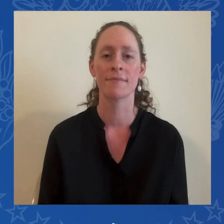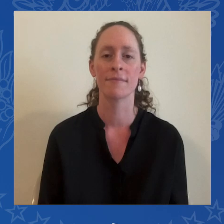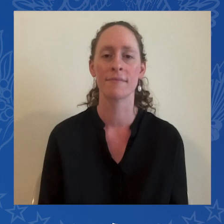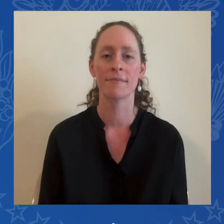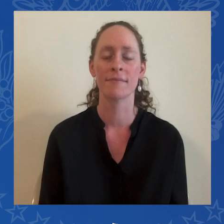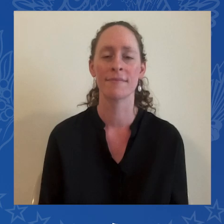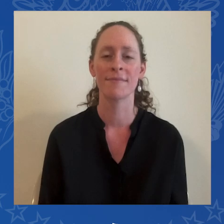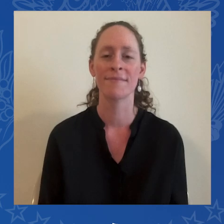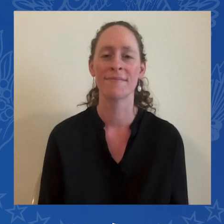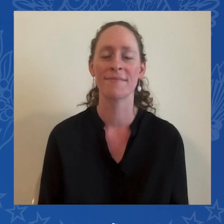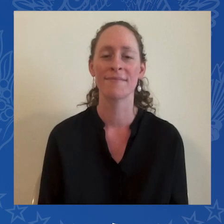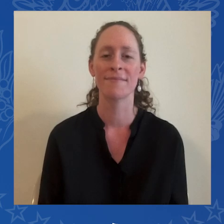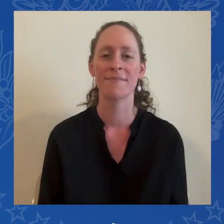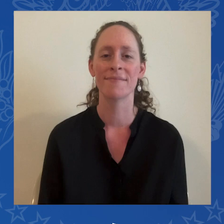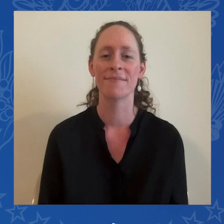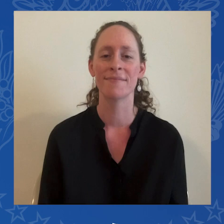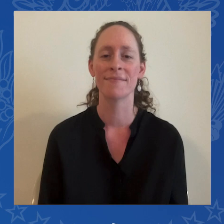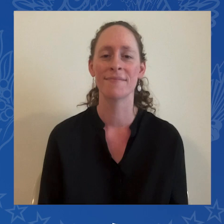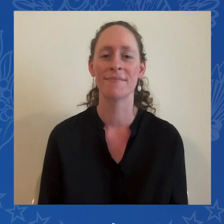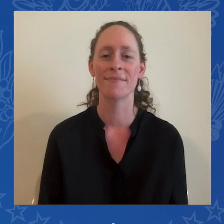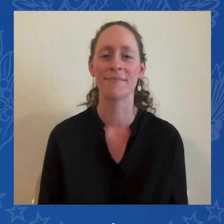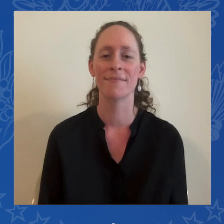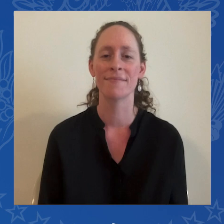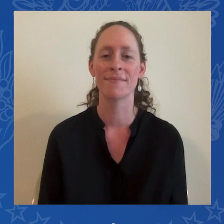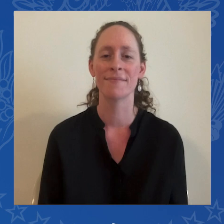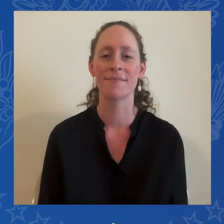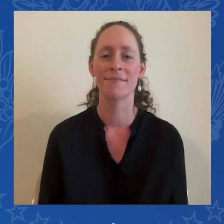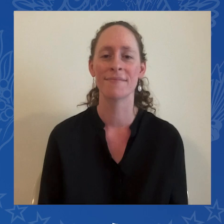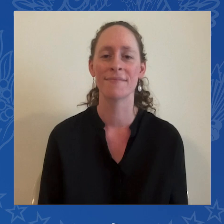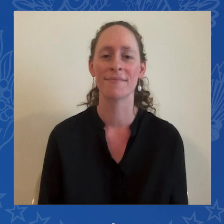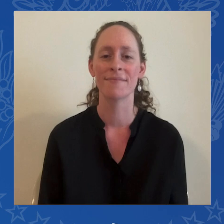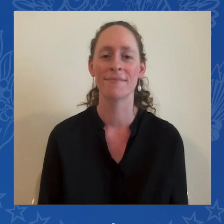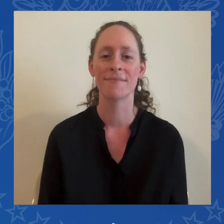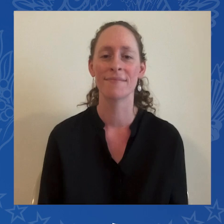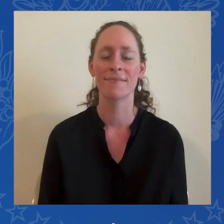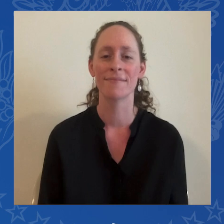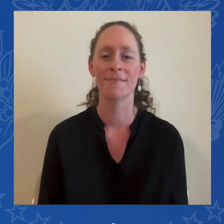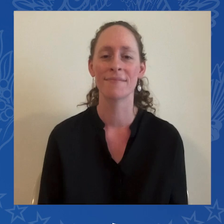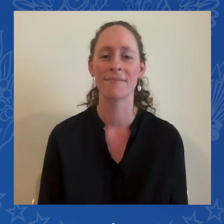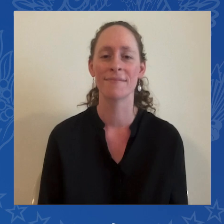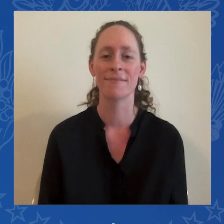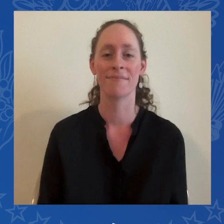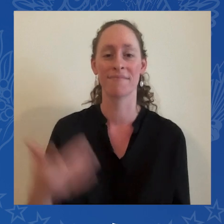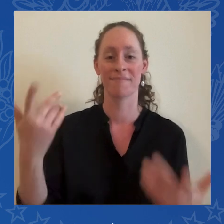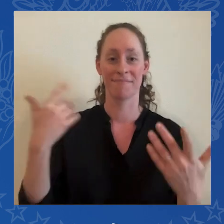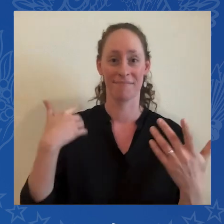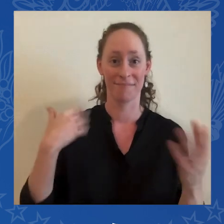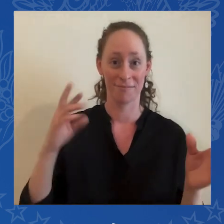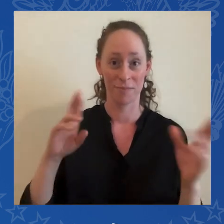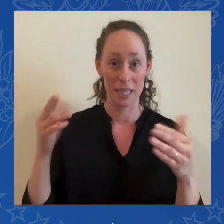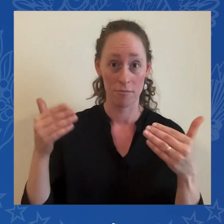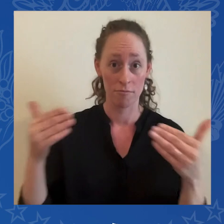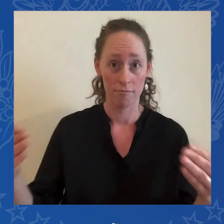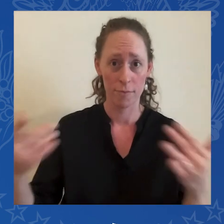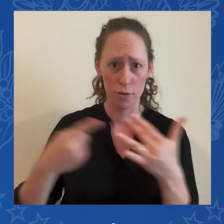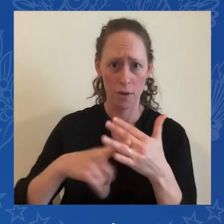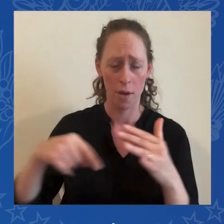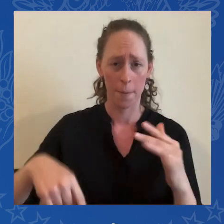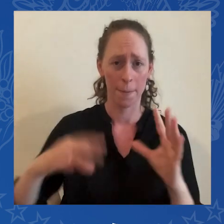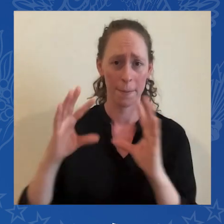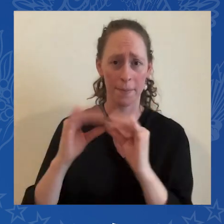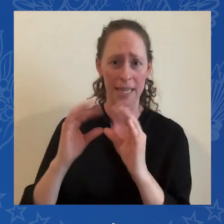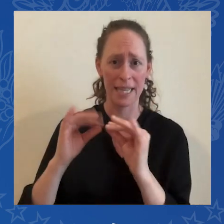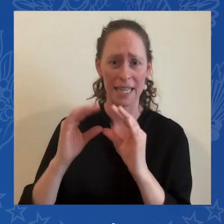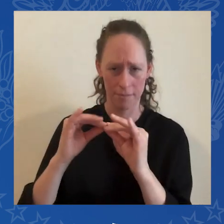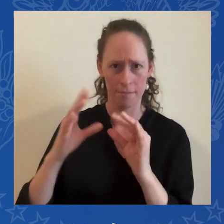Well, then, I'd like to start the side event on Global Infrastructure Investment Partnership,